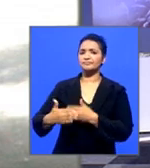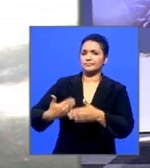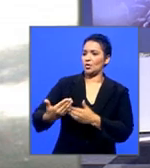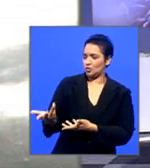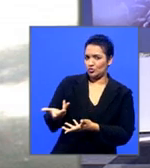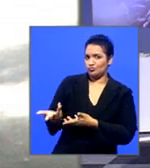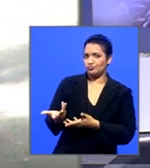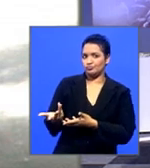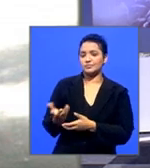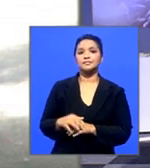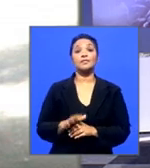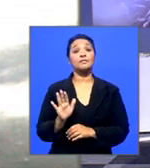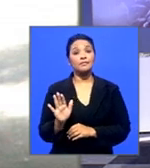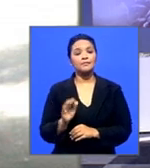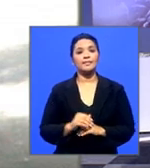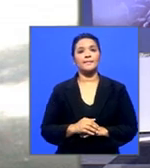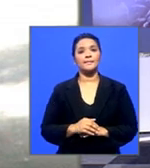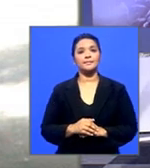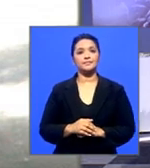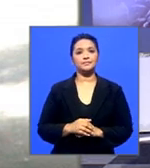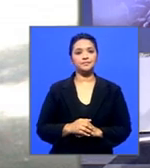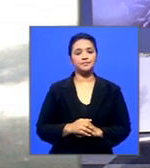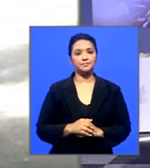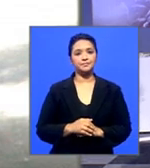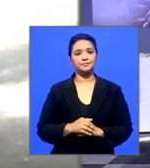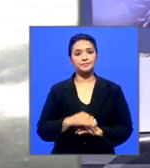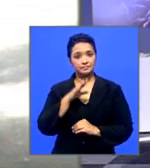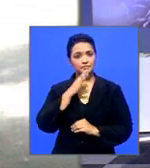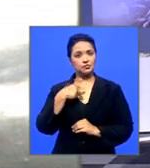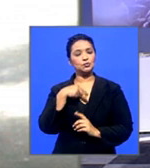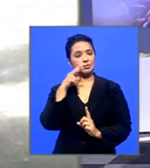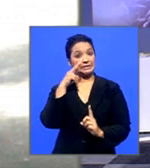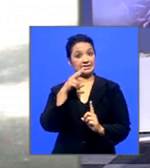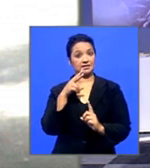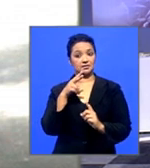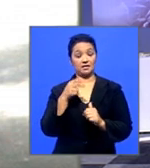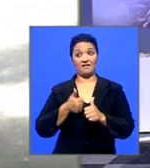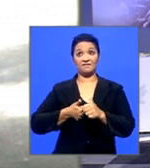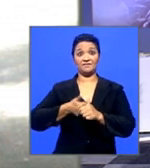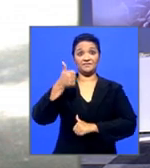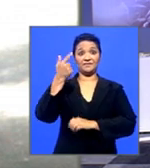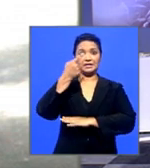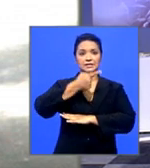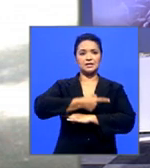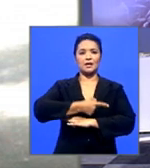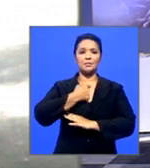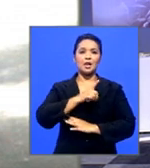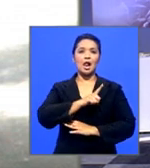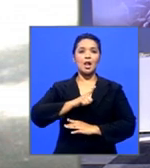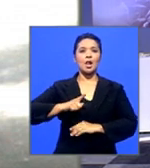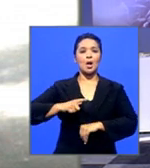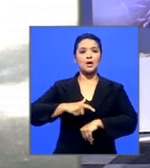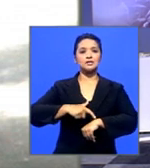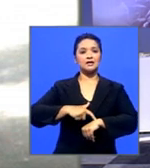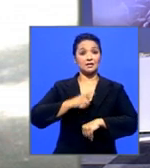let's continue our conversation. So, this is something that we've seen, and on the first day, it was a lot longer though, because now